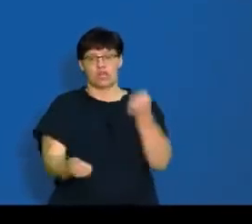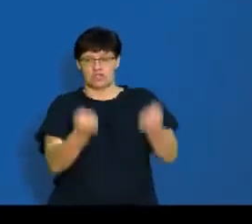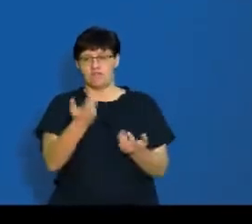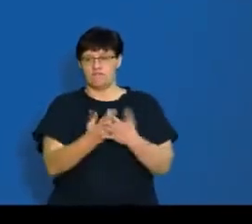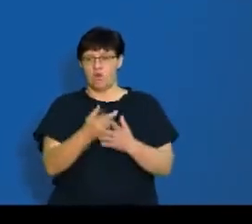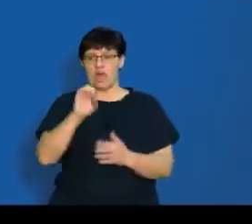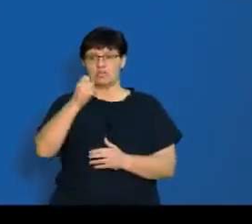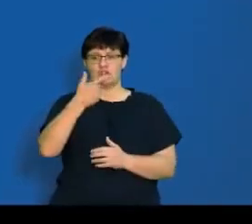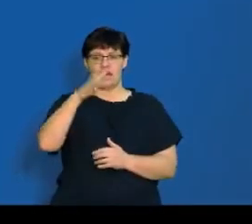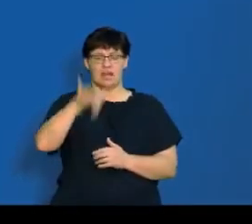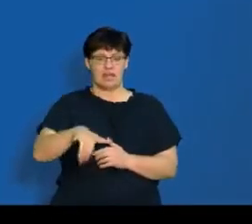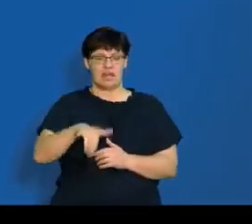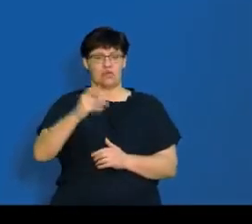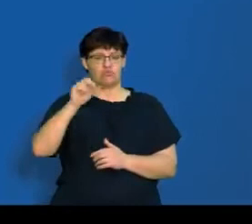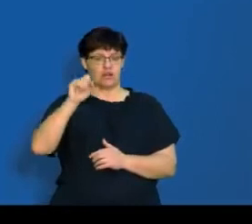Krill.